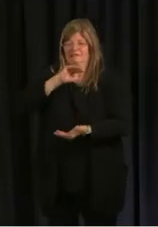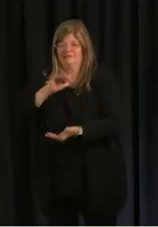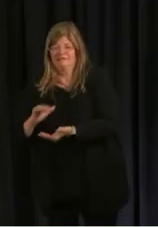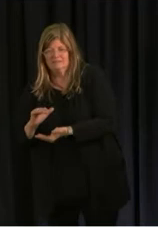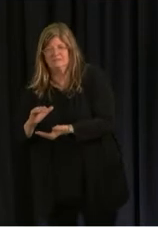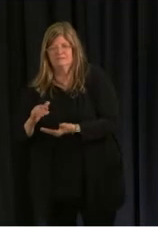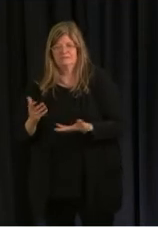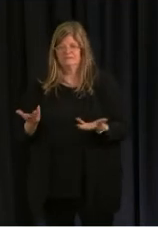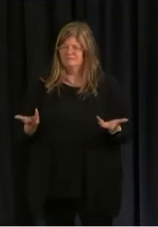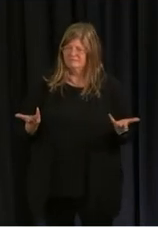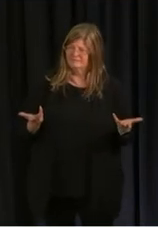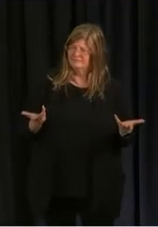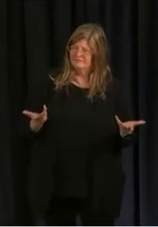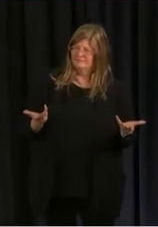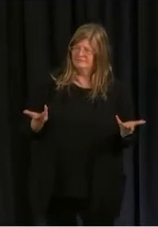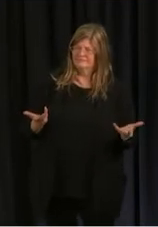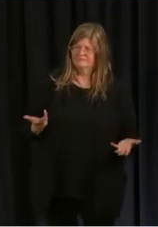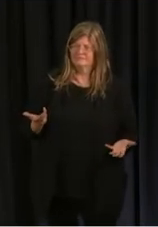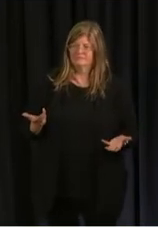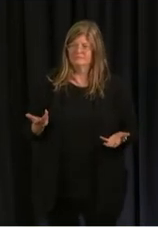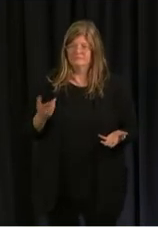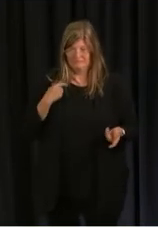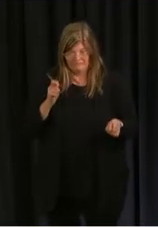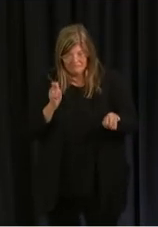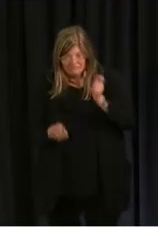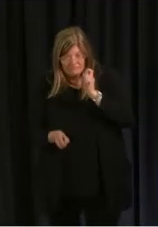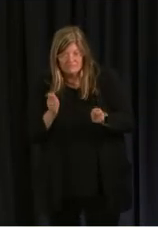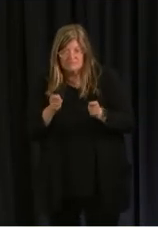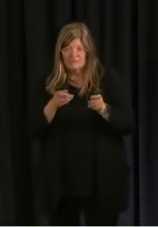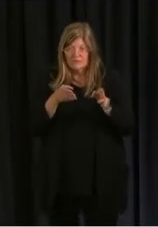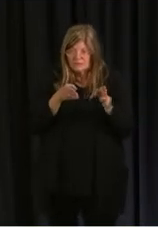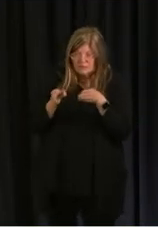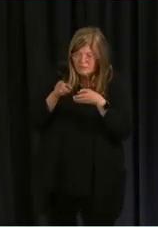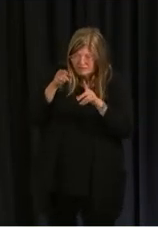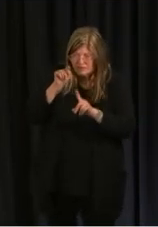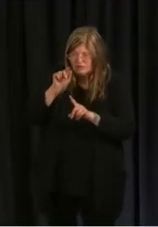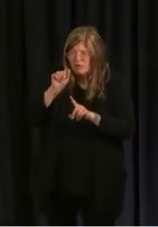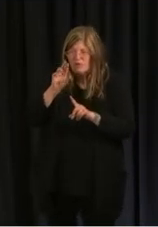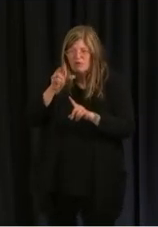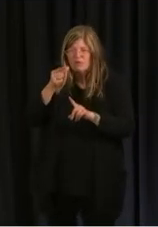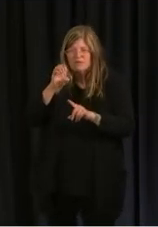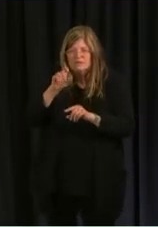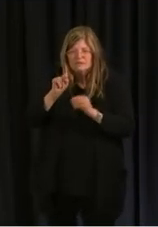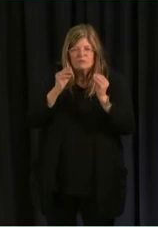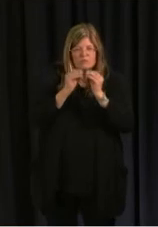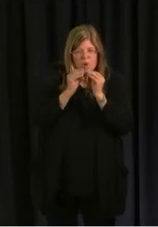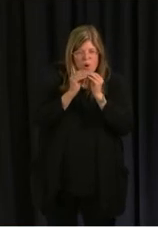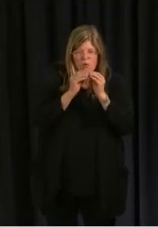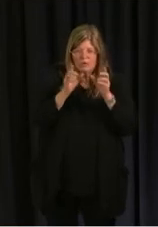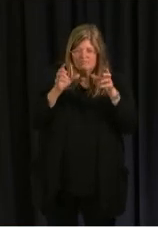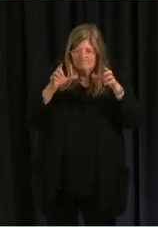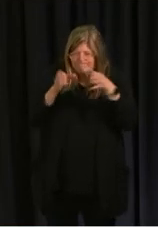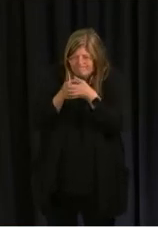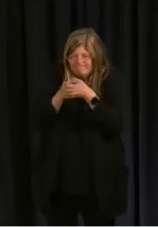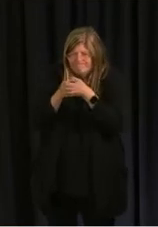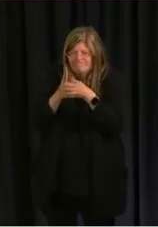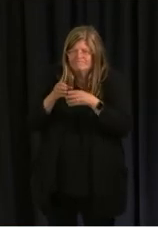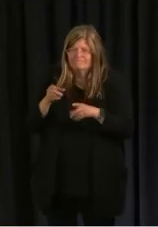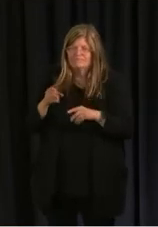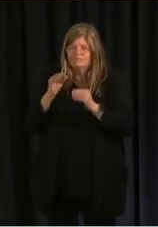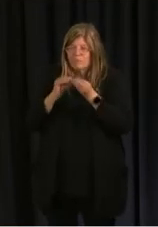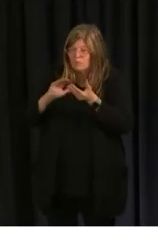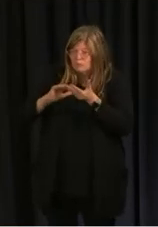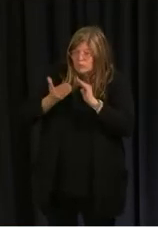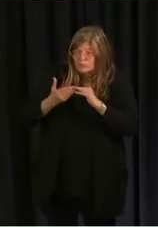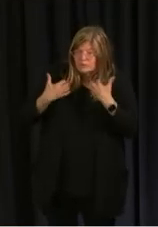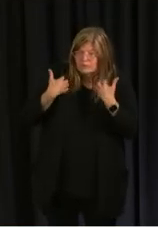ever at some point planning to change targeting down to smaller, more refined clusters, such as community health areas